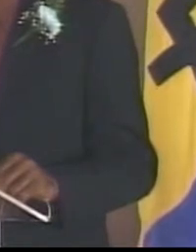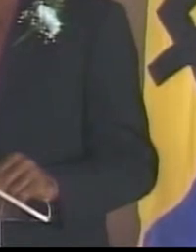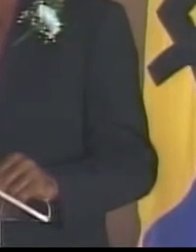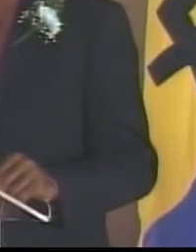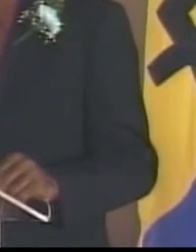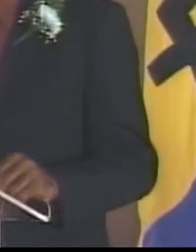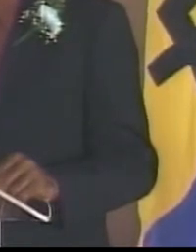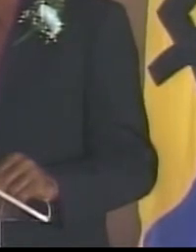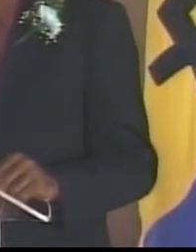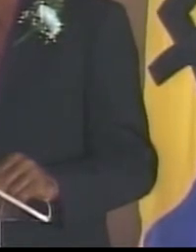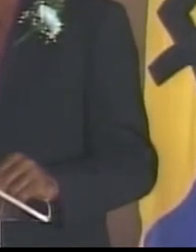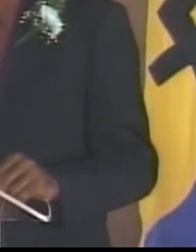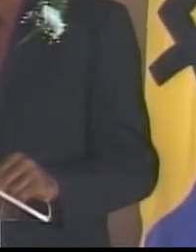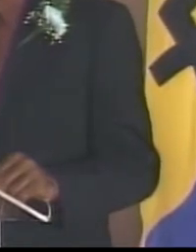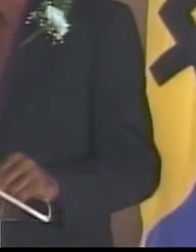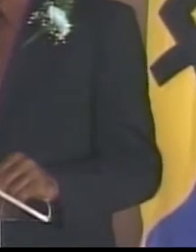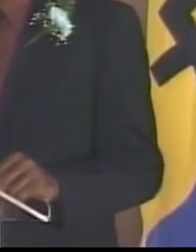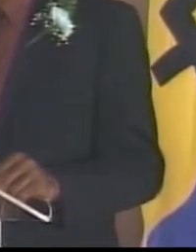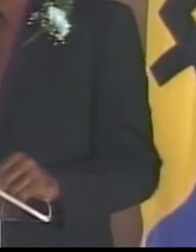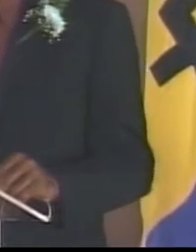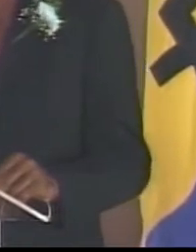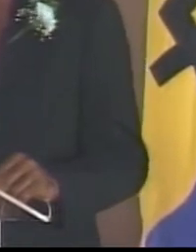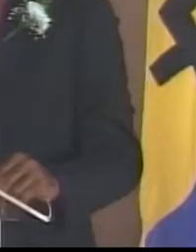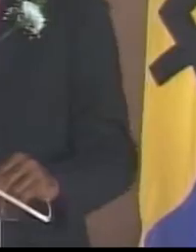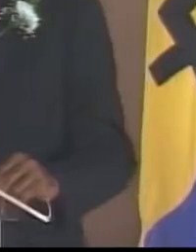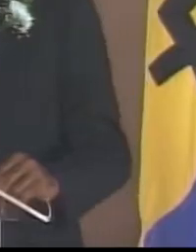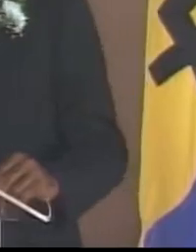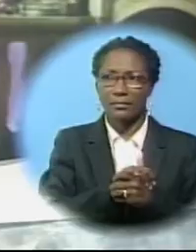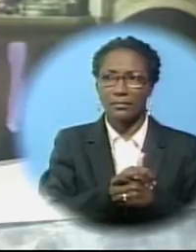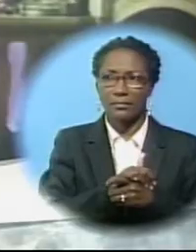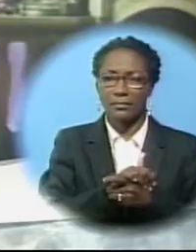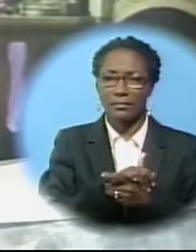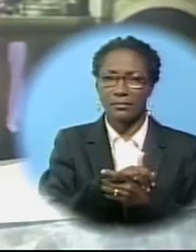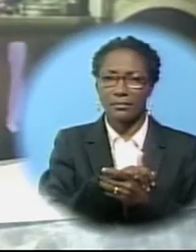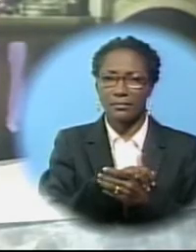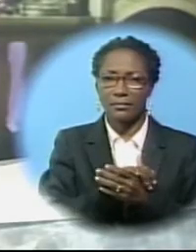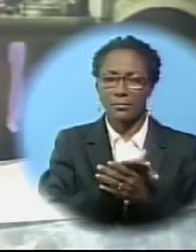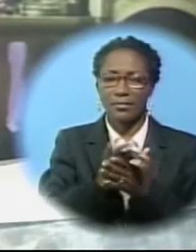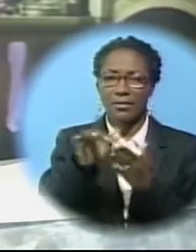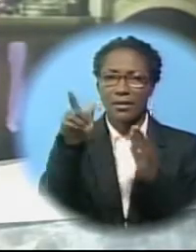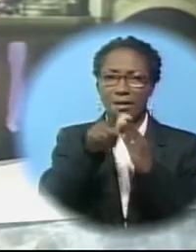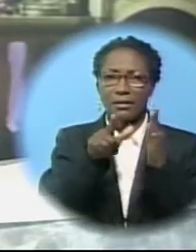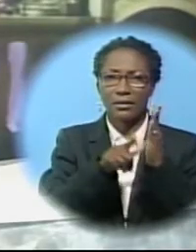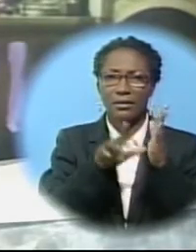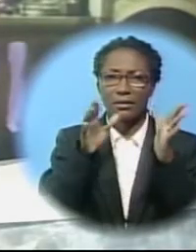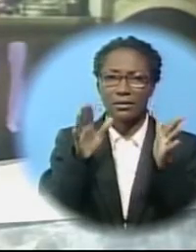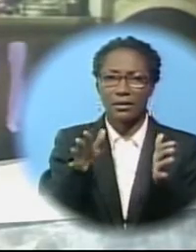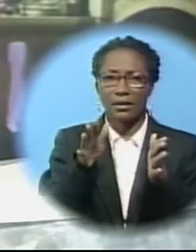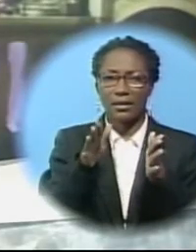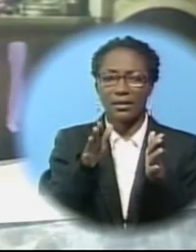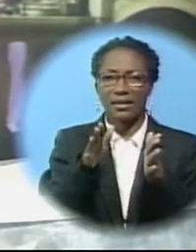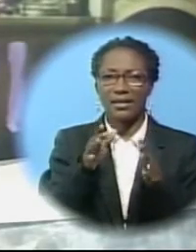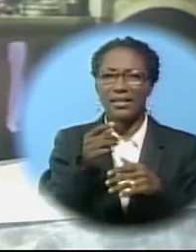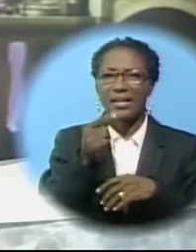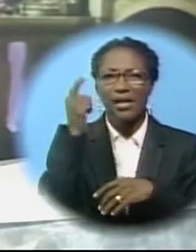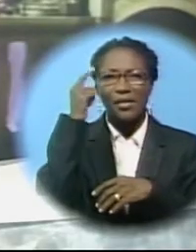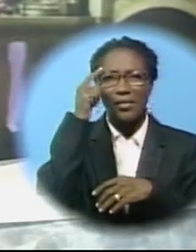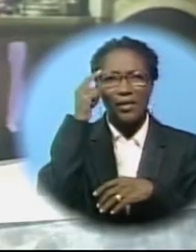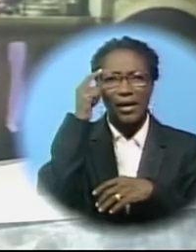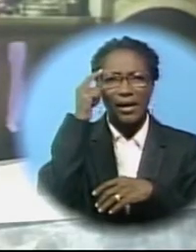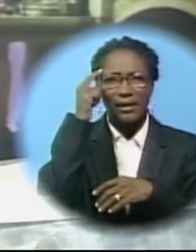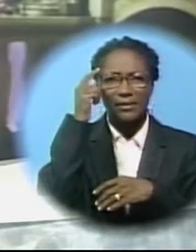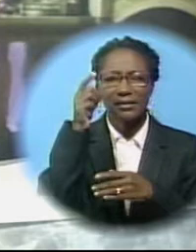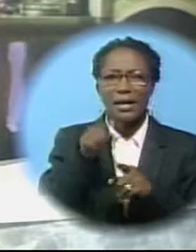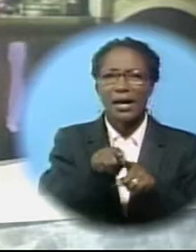diminish the opportunities for attorneys to get fees. The magistrate is of the view, however, that